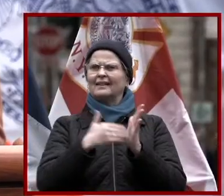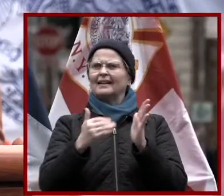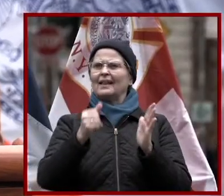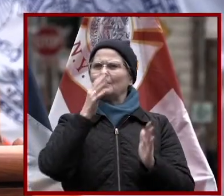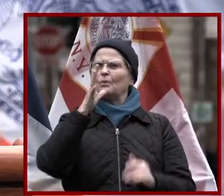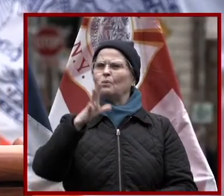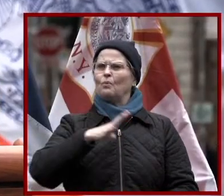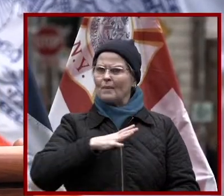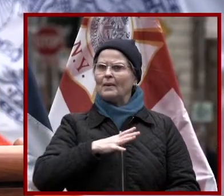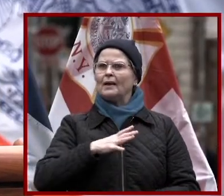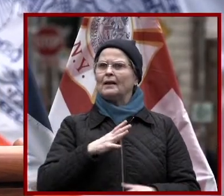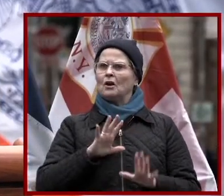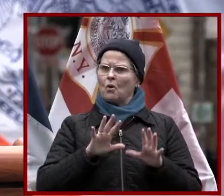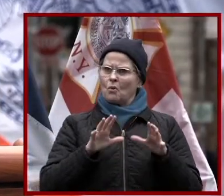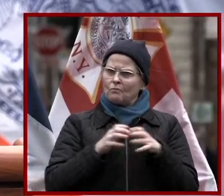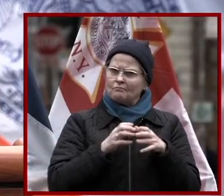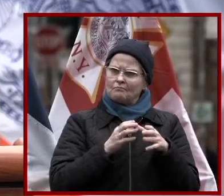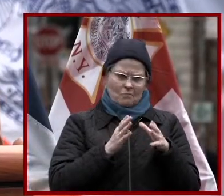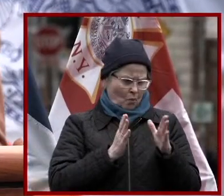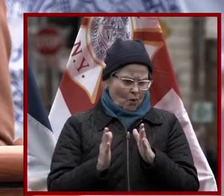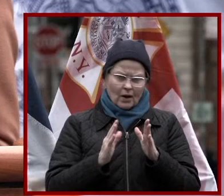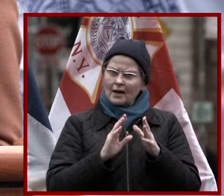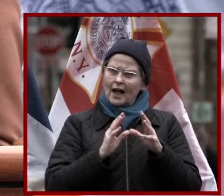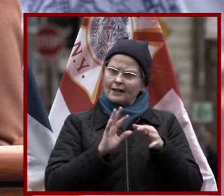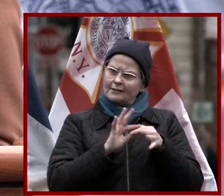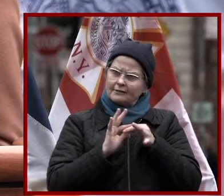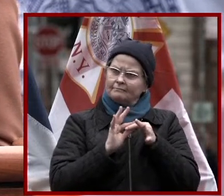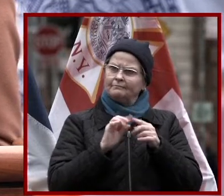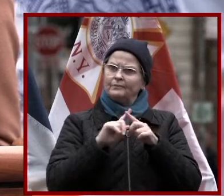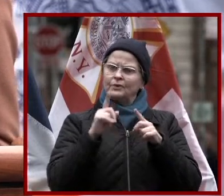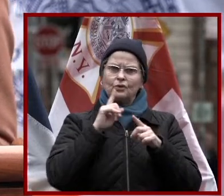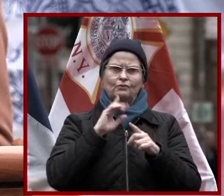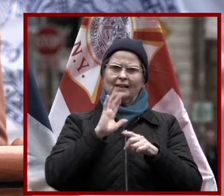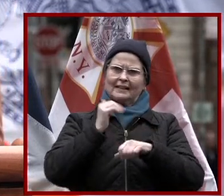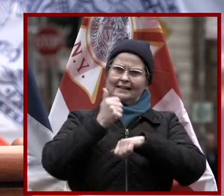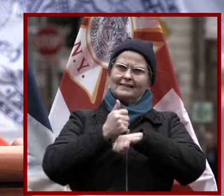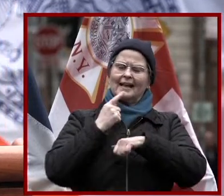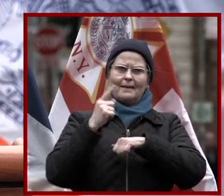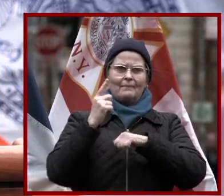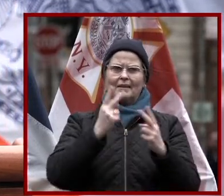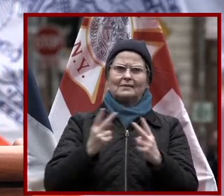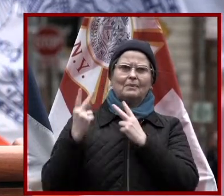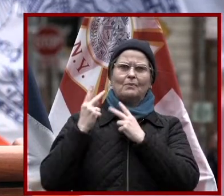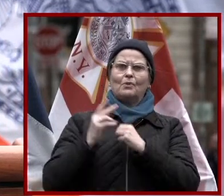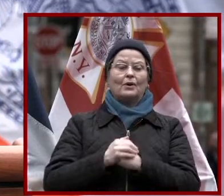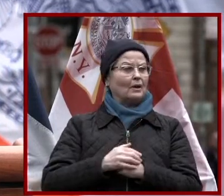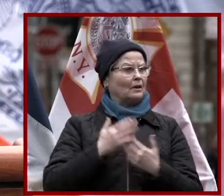to get this memorial built. I don't know if Marianne Trasciatti is here.